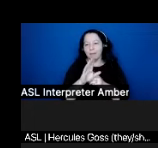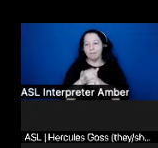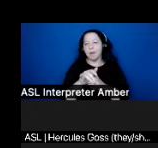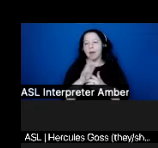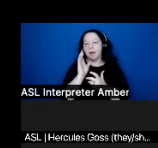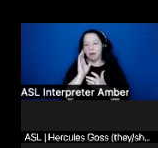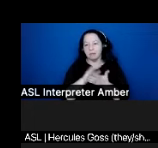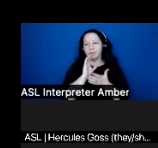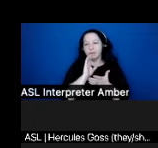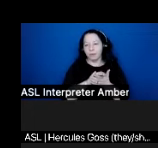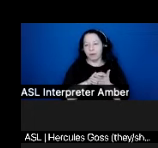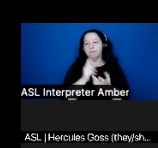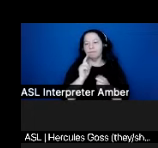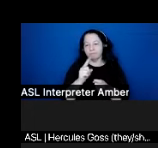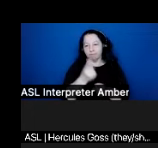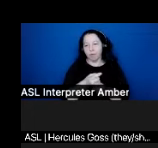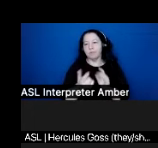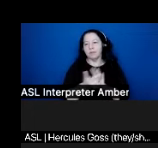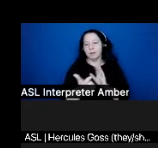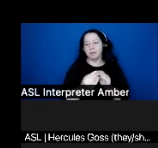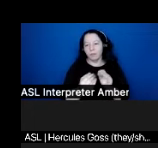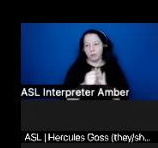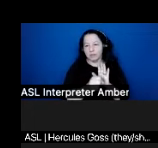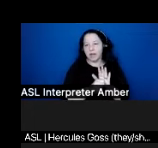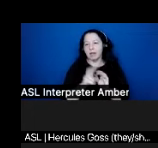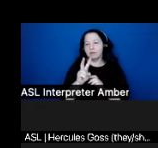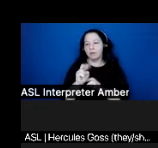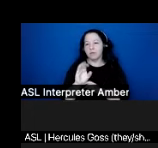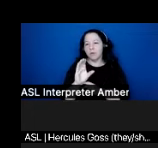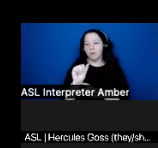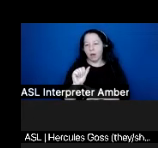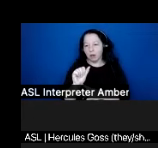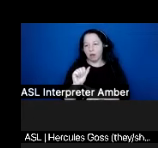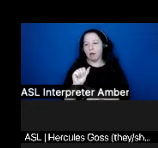for tribes. Yeah, no fault divorce. Yeah, these are great examples.